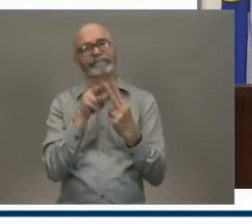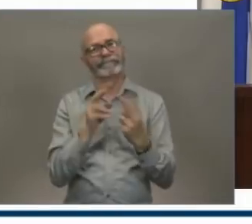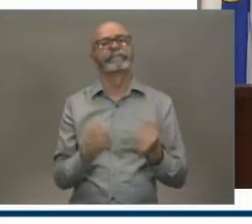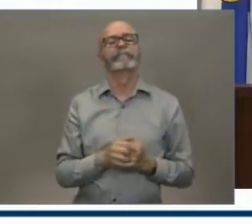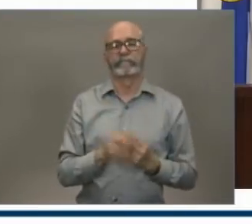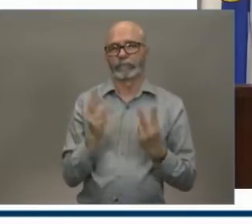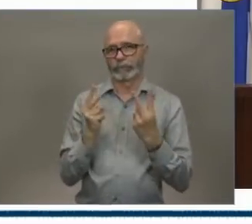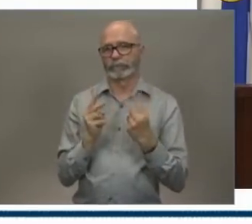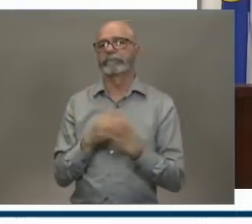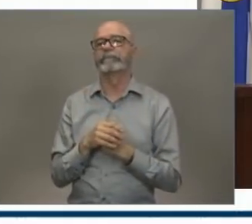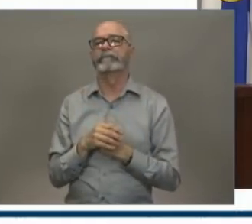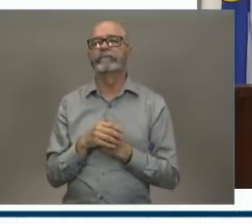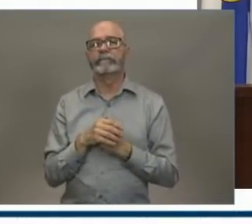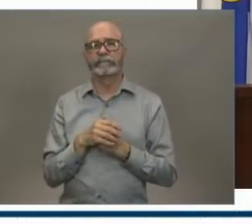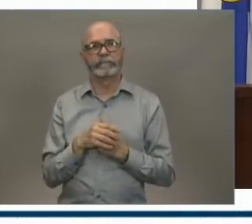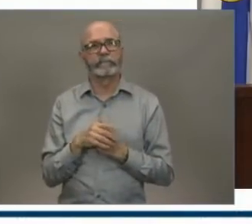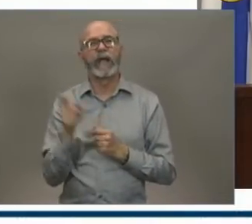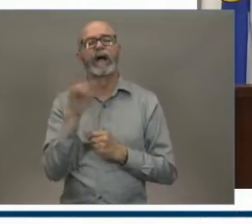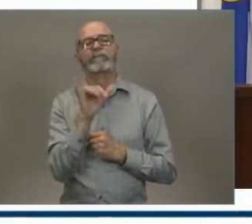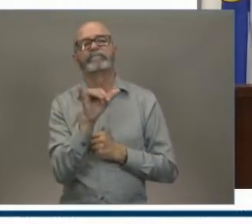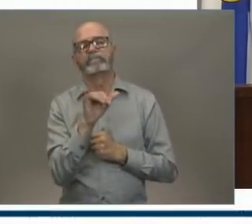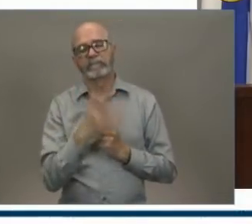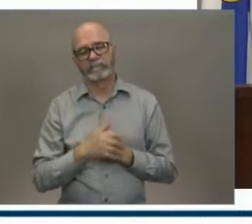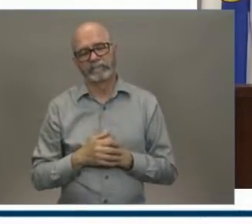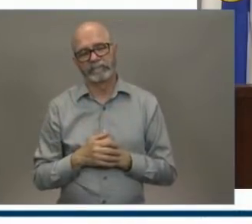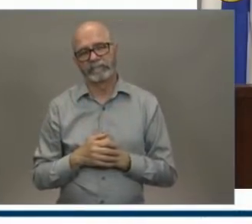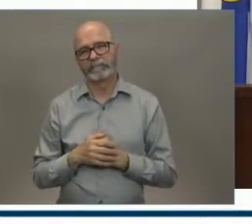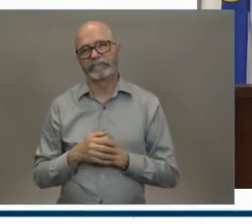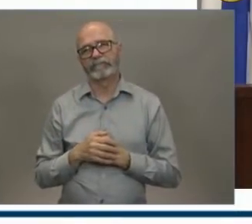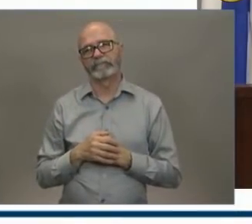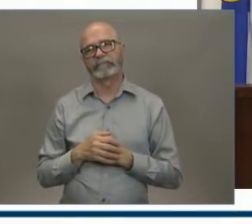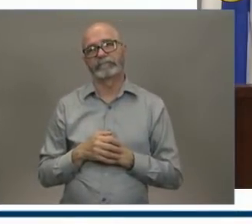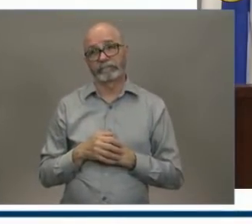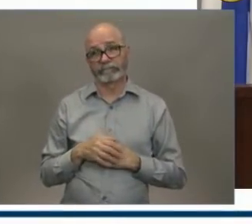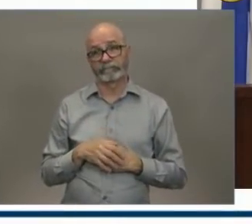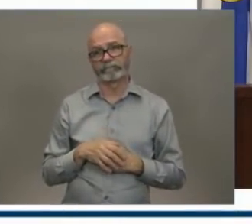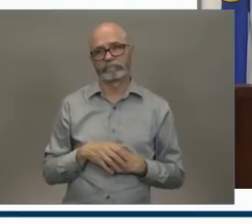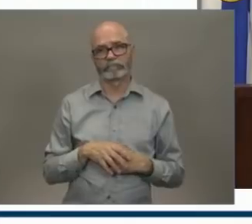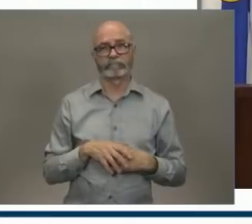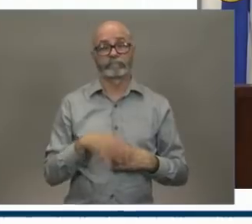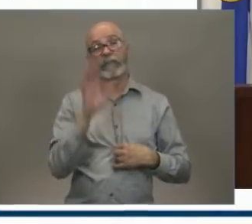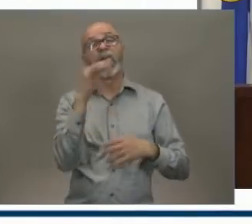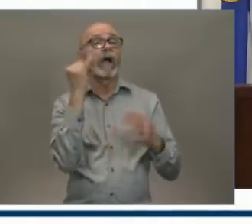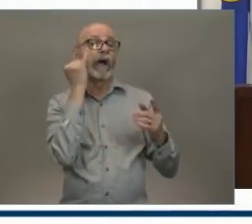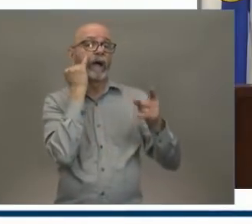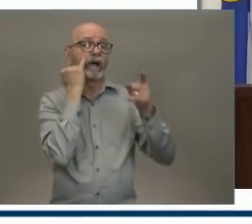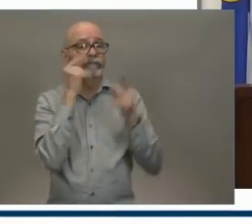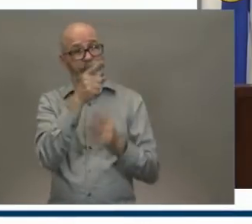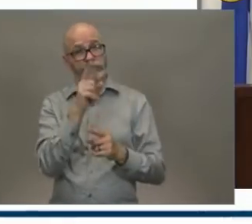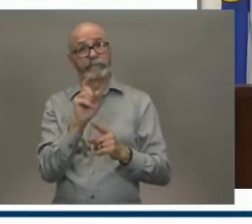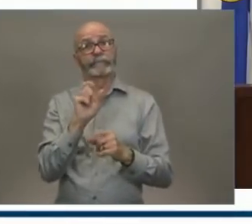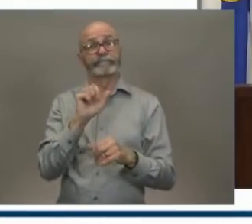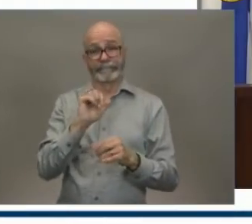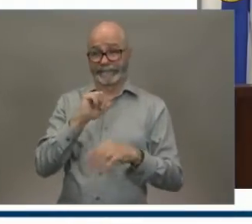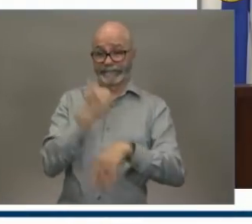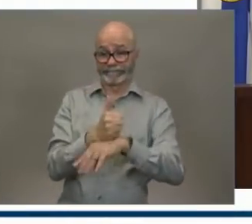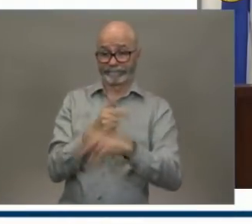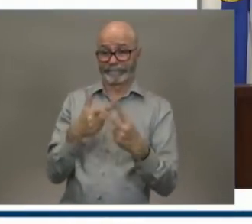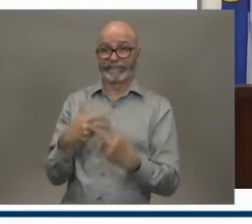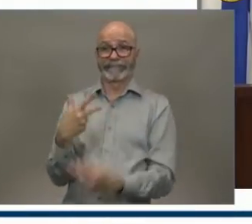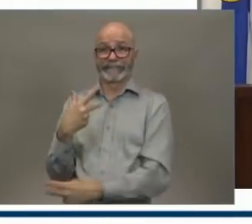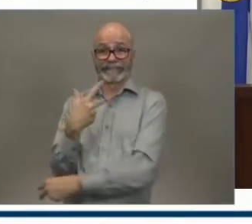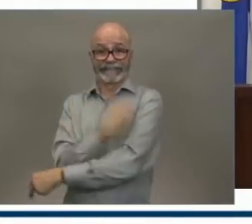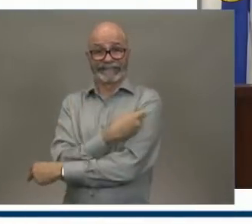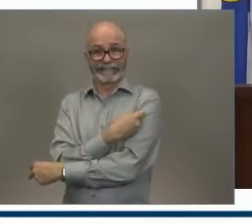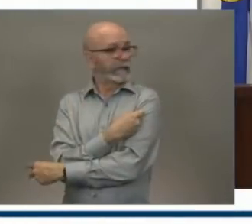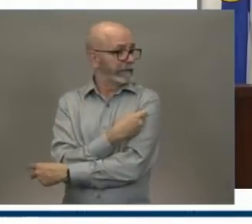Pfizer vaccine supply, I'm wondering that if our vaccine doses run out before more shipments arrive, which of our